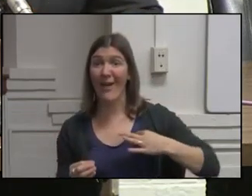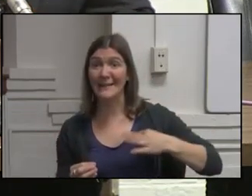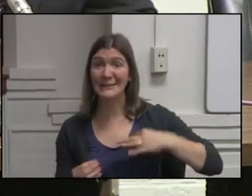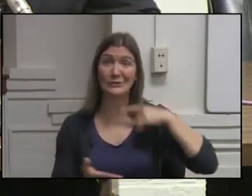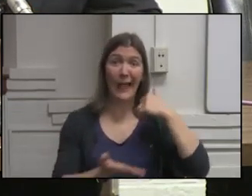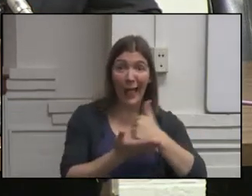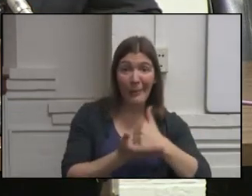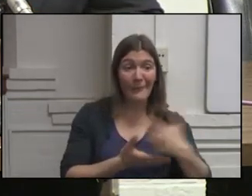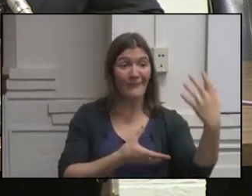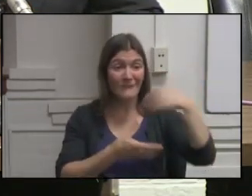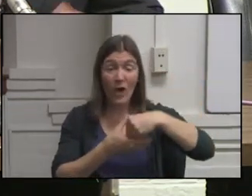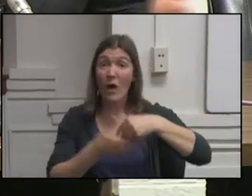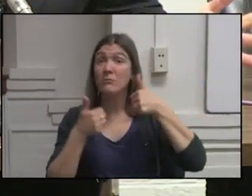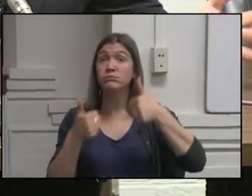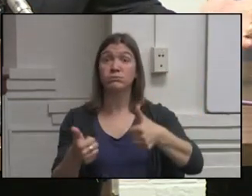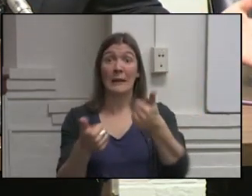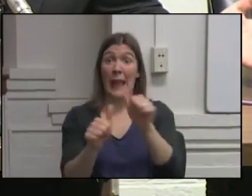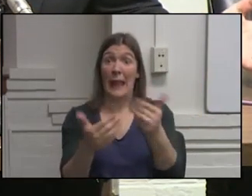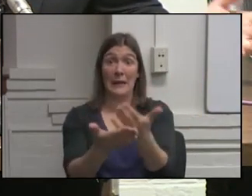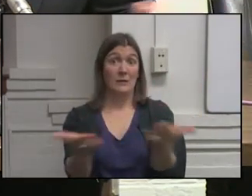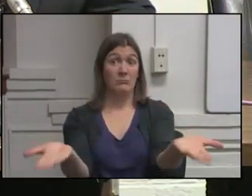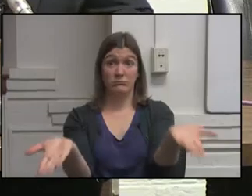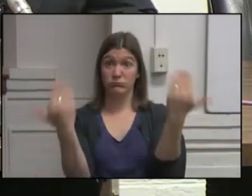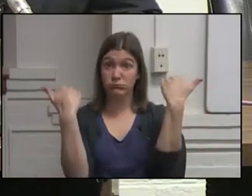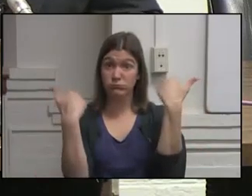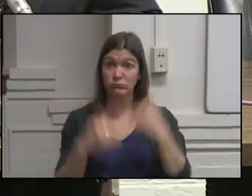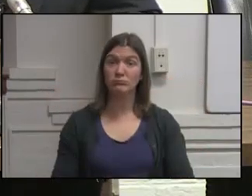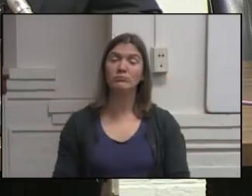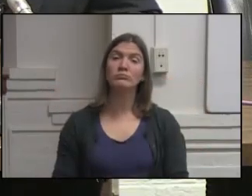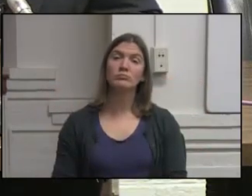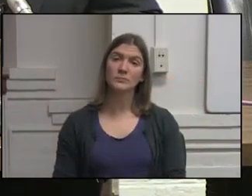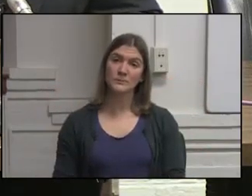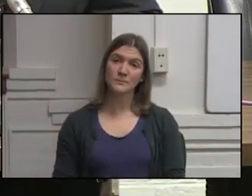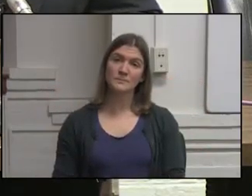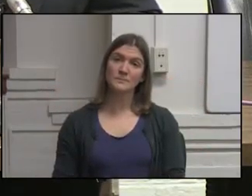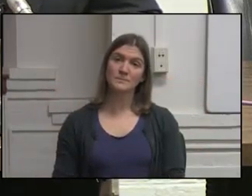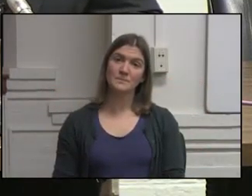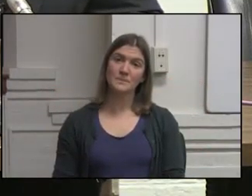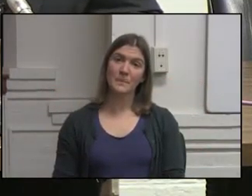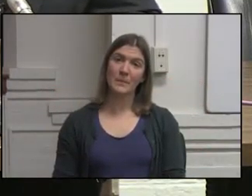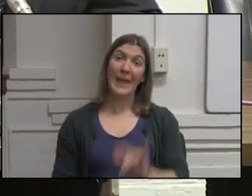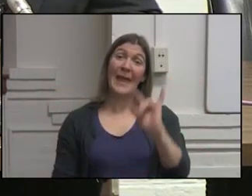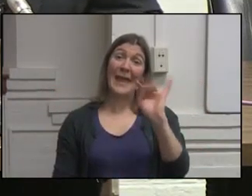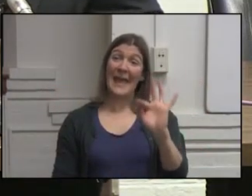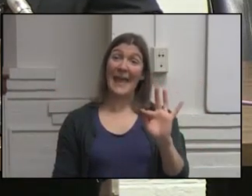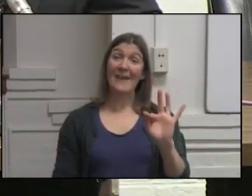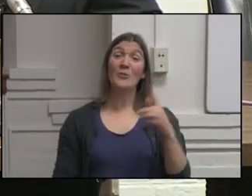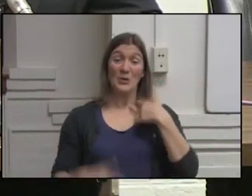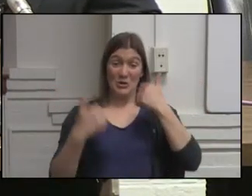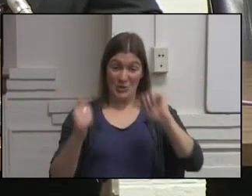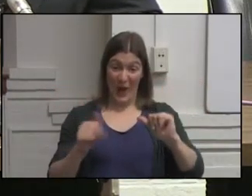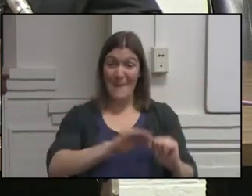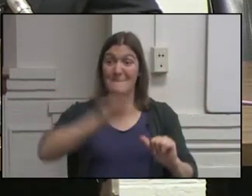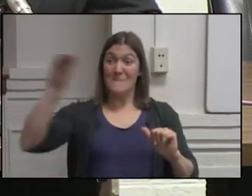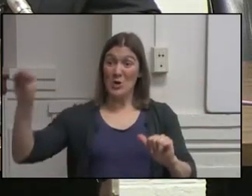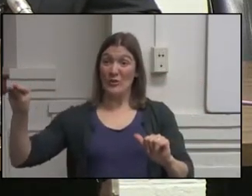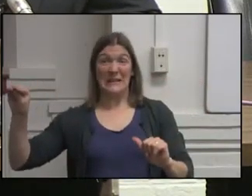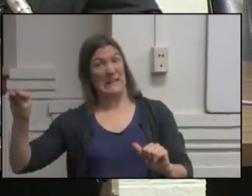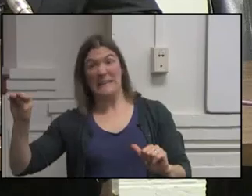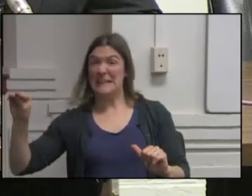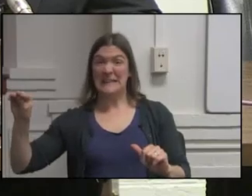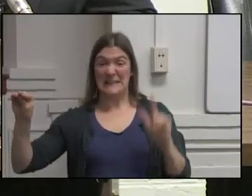and be part of our team. Anyone is welcome. And if this doesn't work out and pleasing